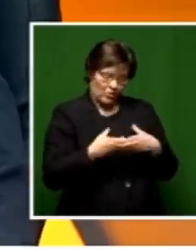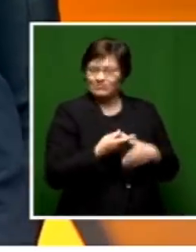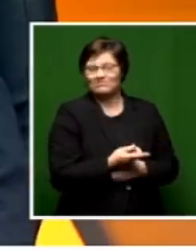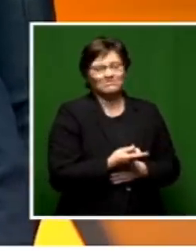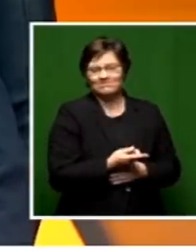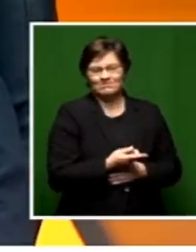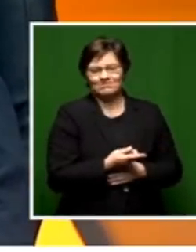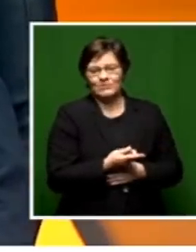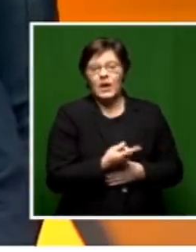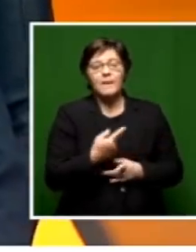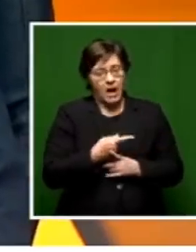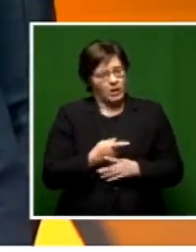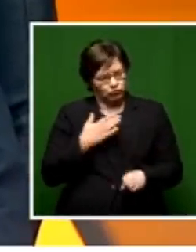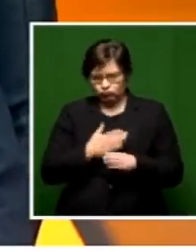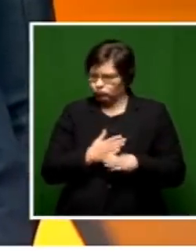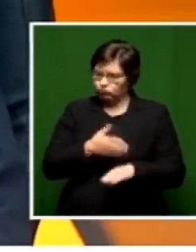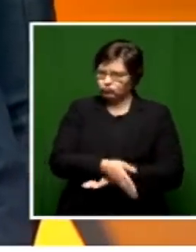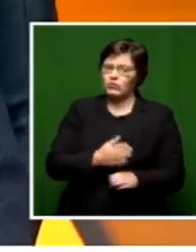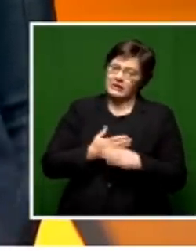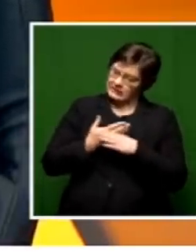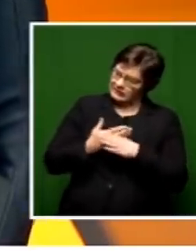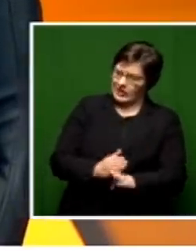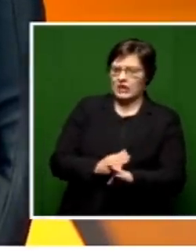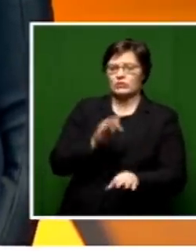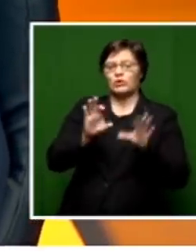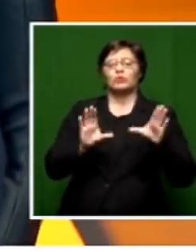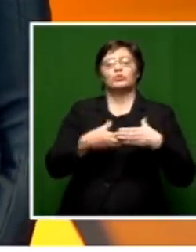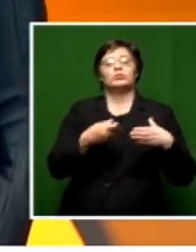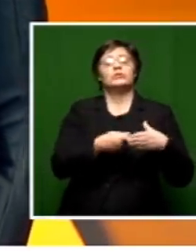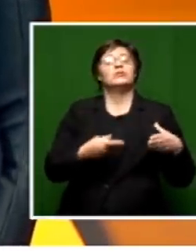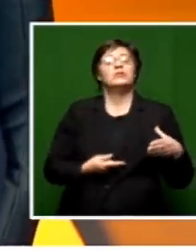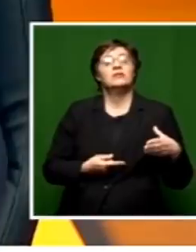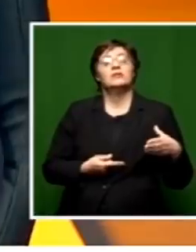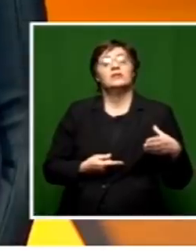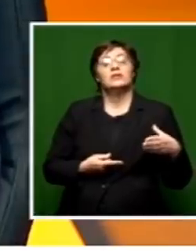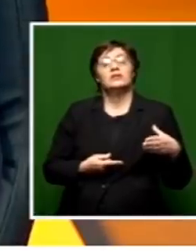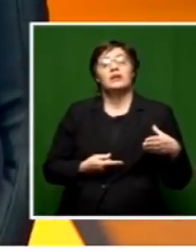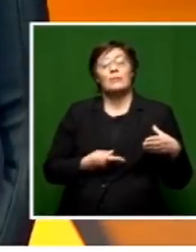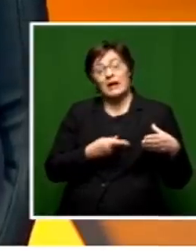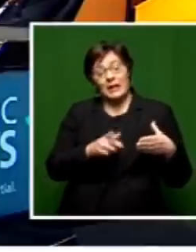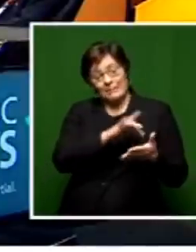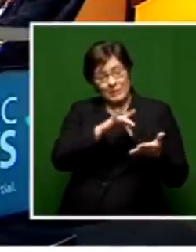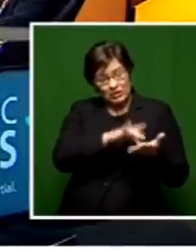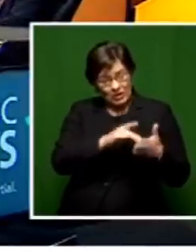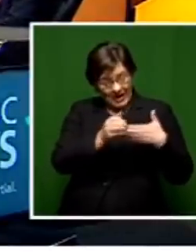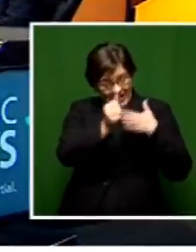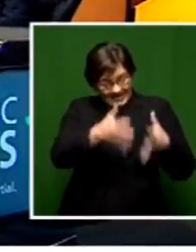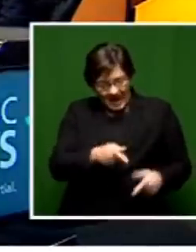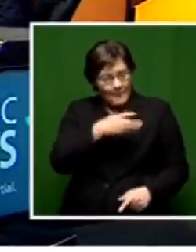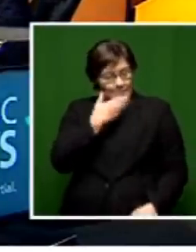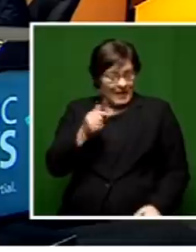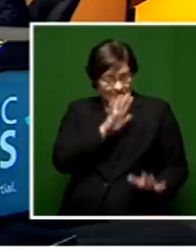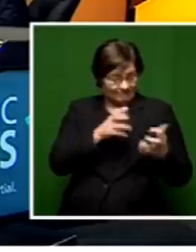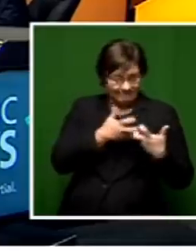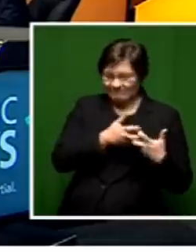the party. Perhaps this position might not be best for him. Let's have a look. We've got some graphics that we're actually going to try and